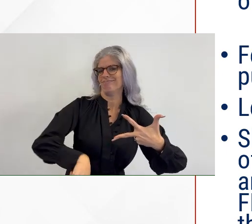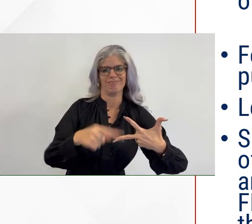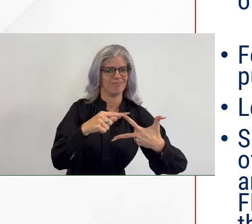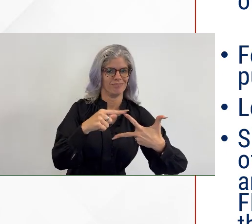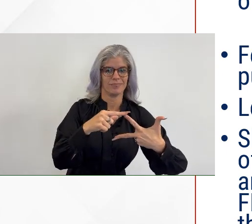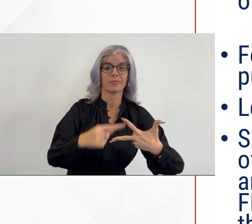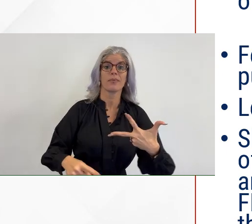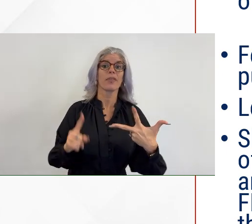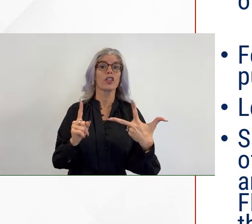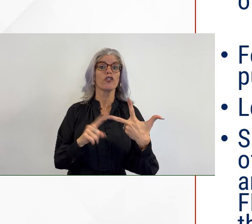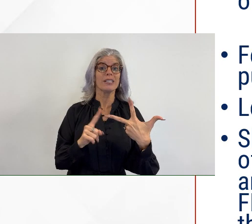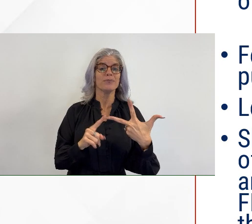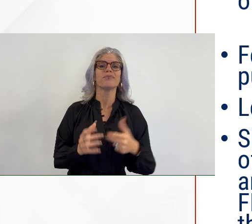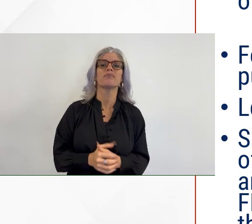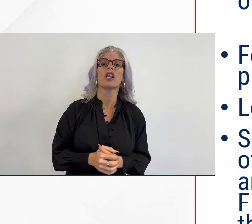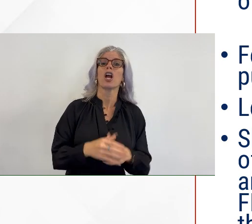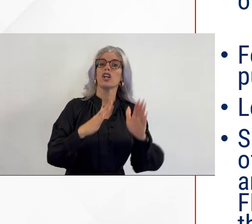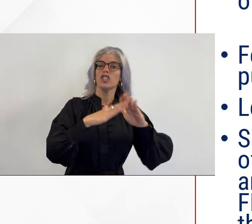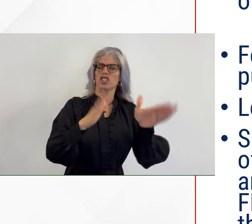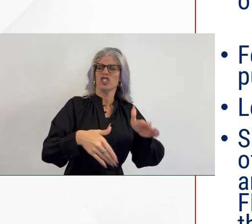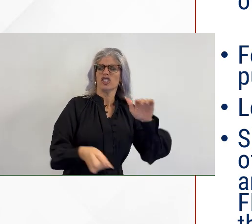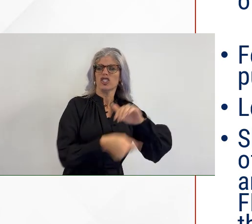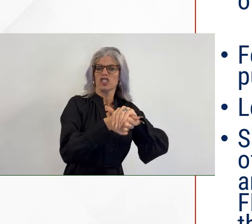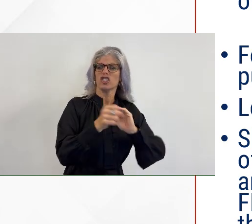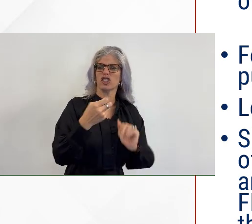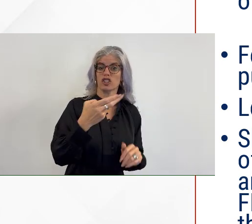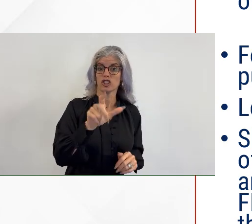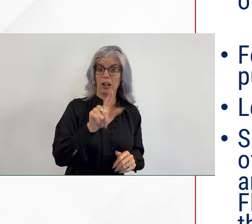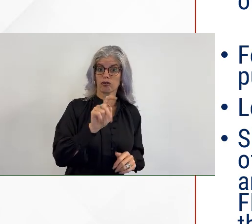governments later in this briefing.